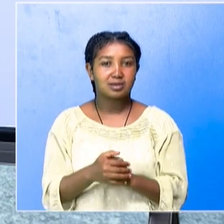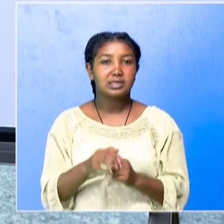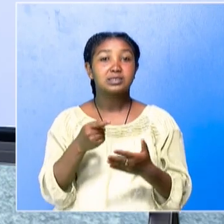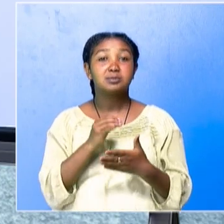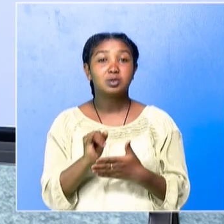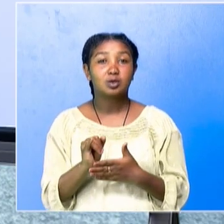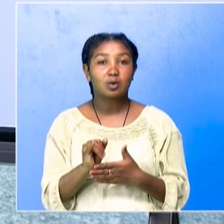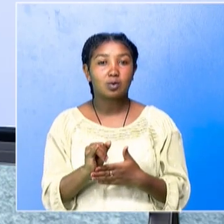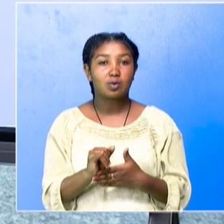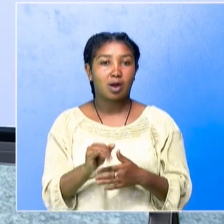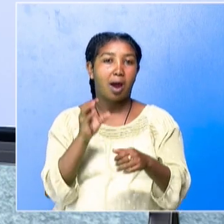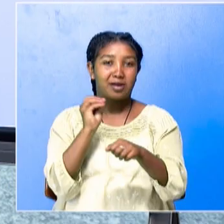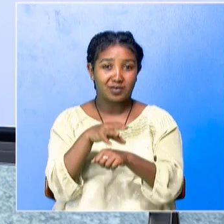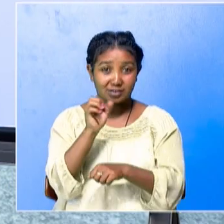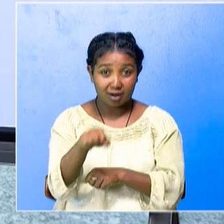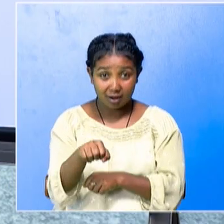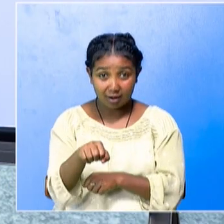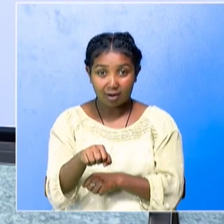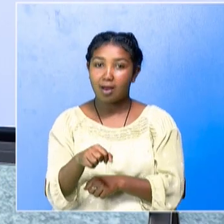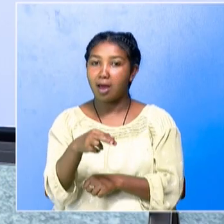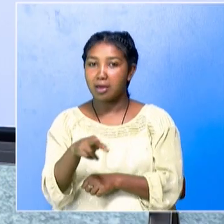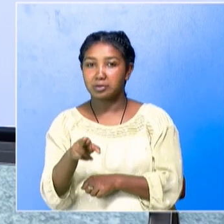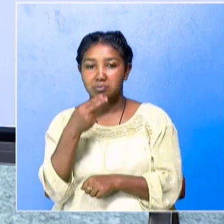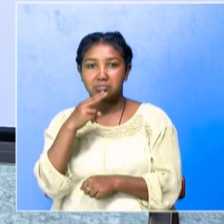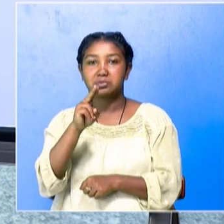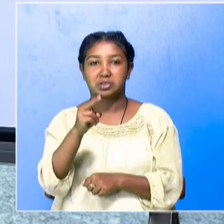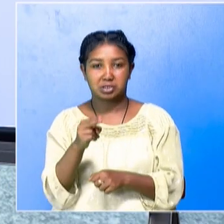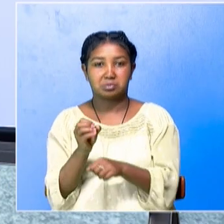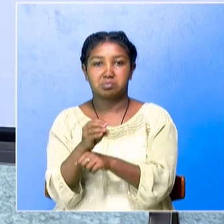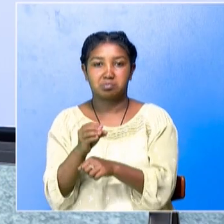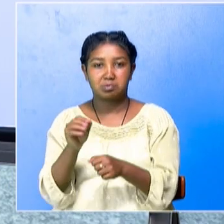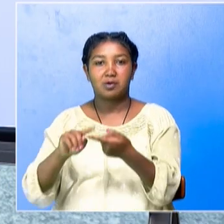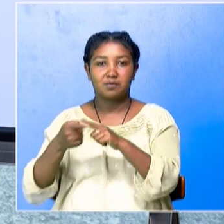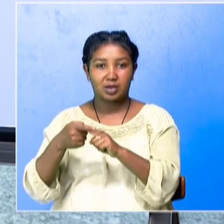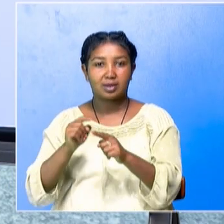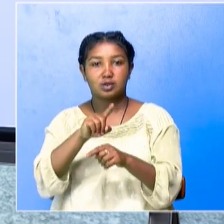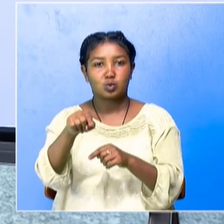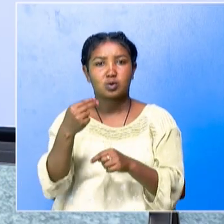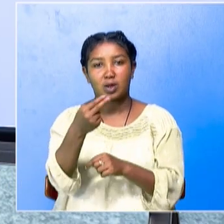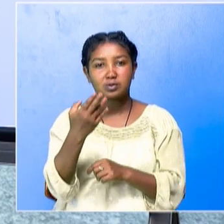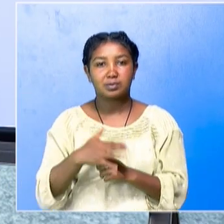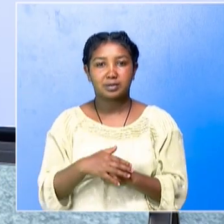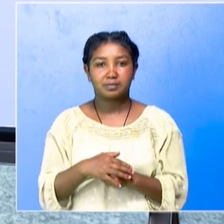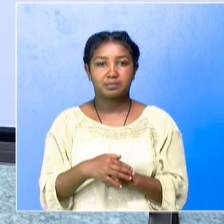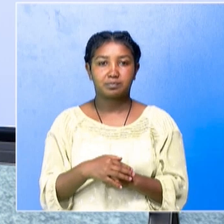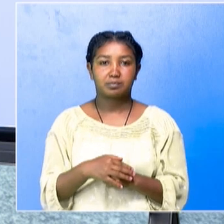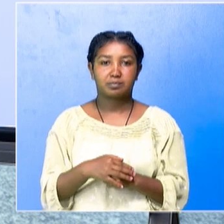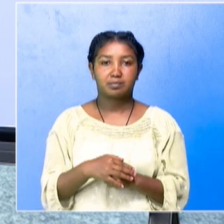This is advice and also suggestion for your friend. You can use what?